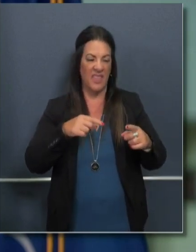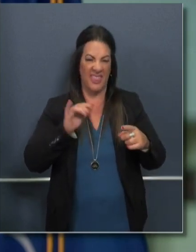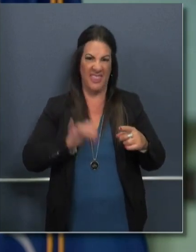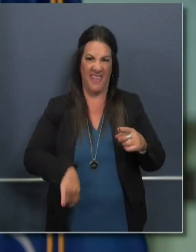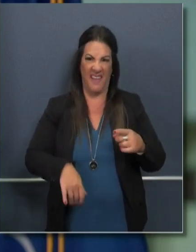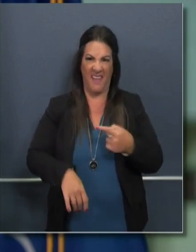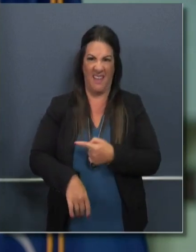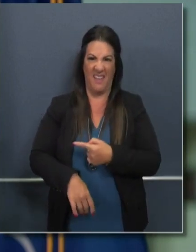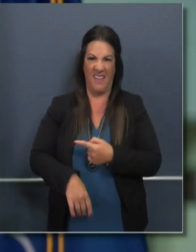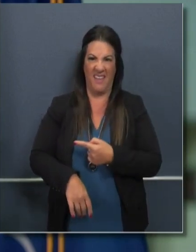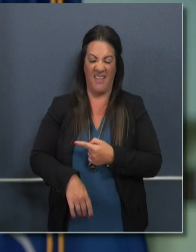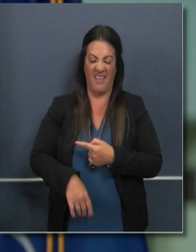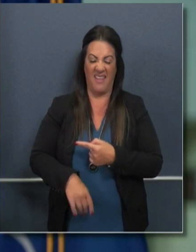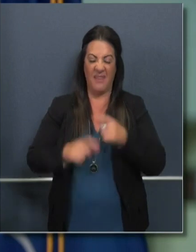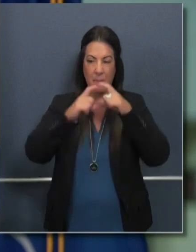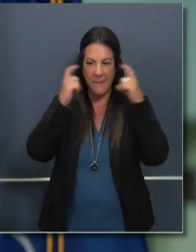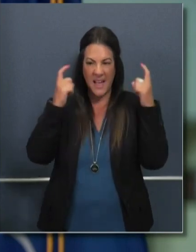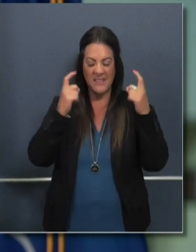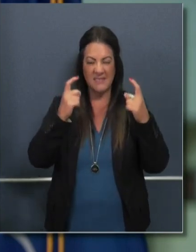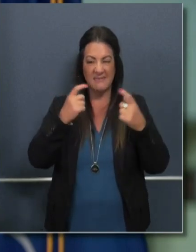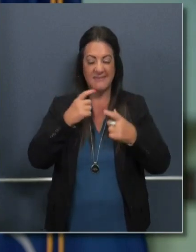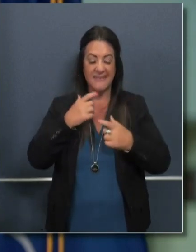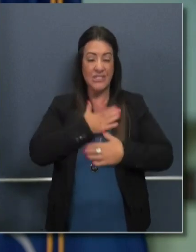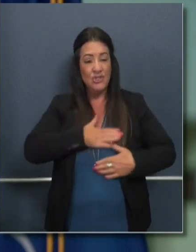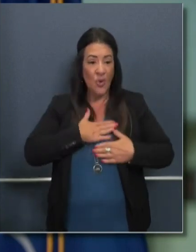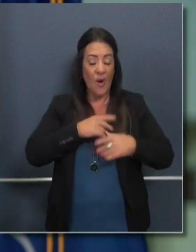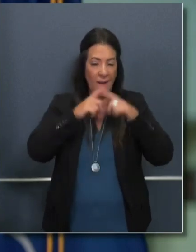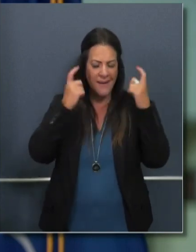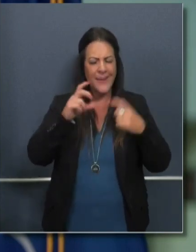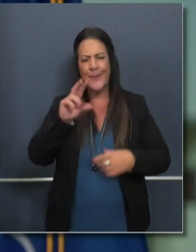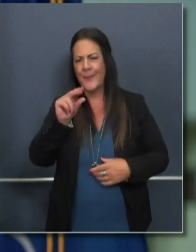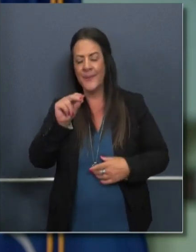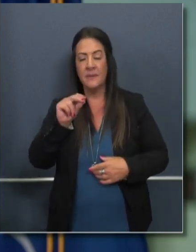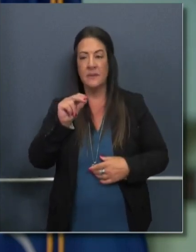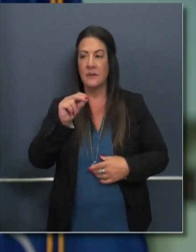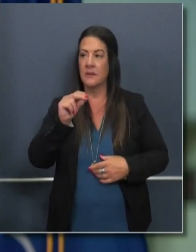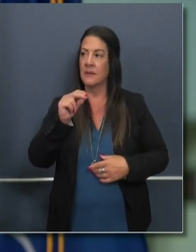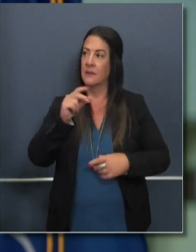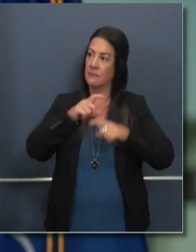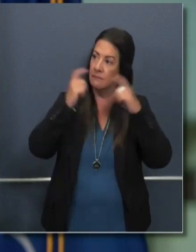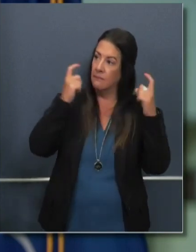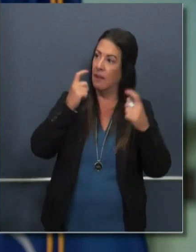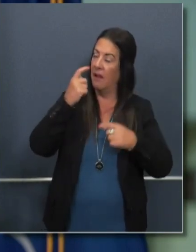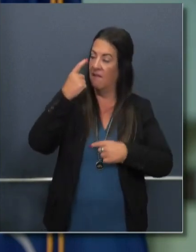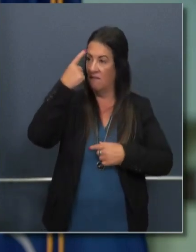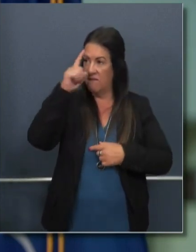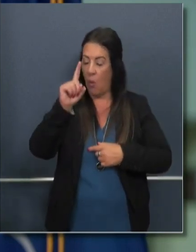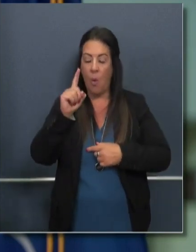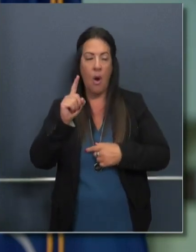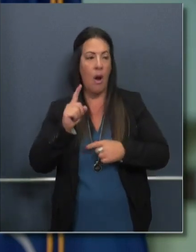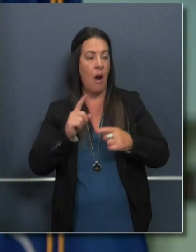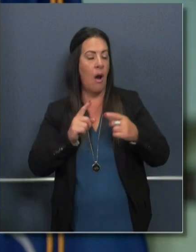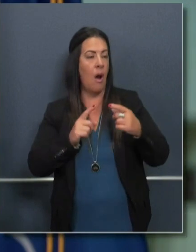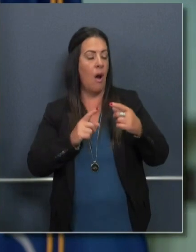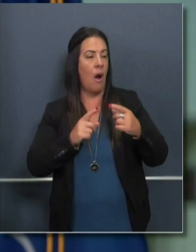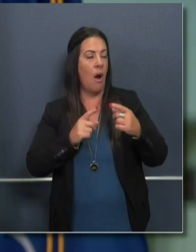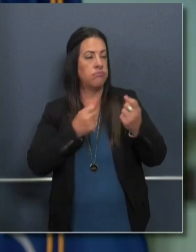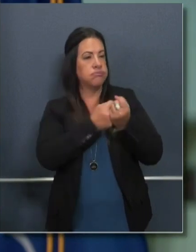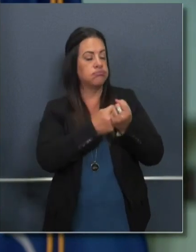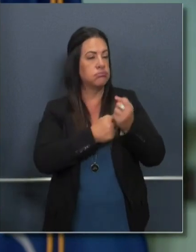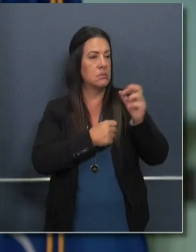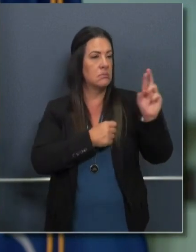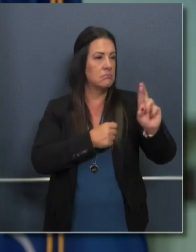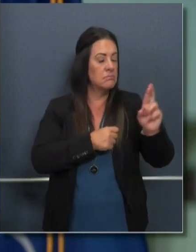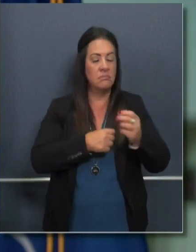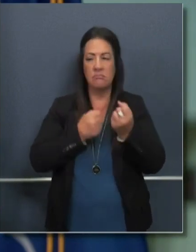face masks, but that we feel that this is not a political issue. 2 Republicans, 2 Democrats represented by the ex-governors,